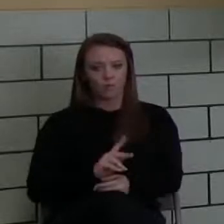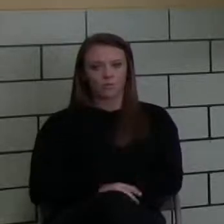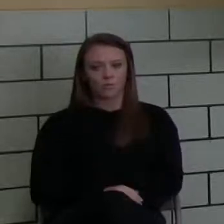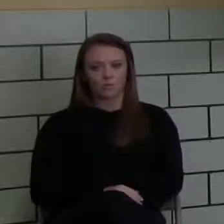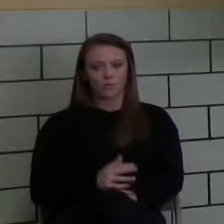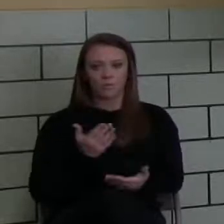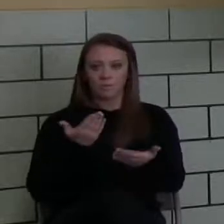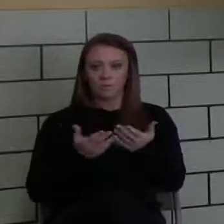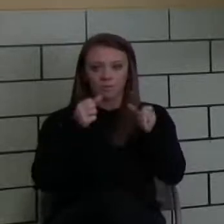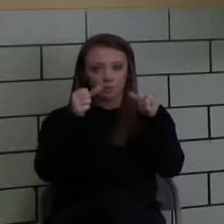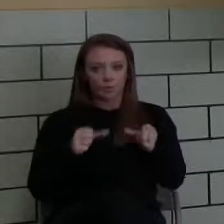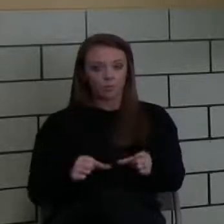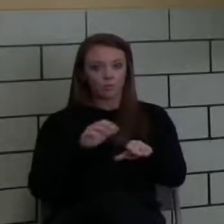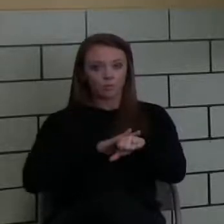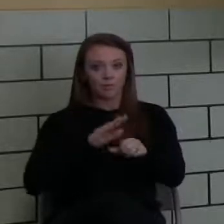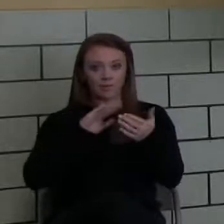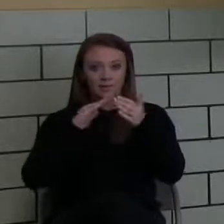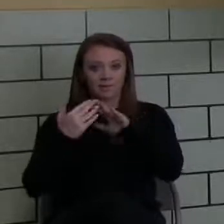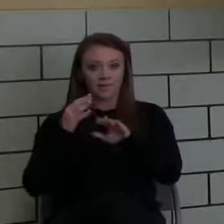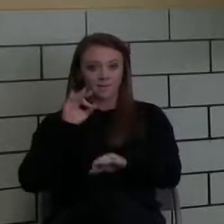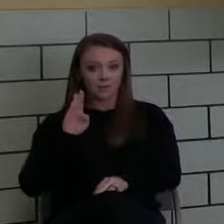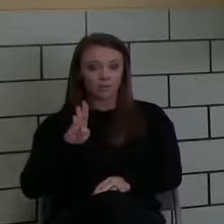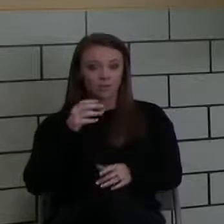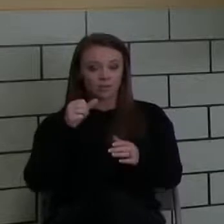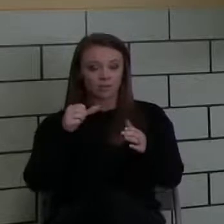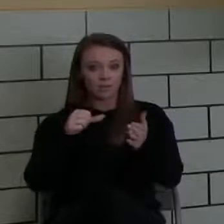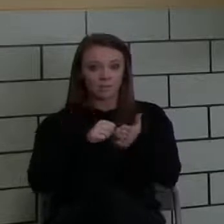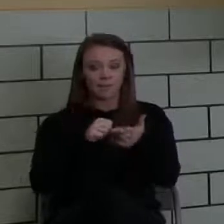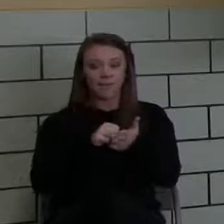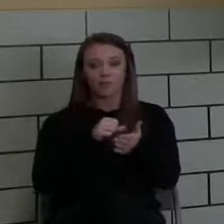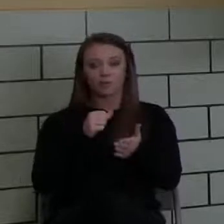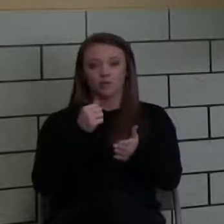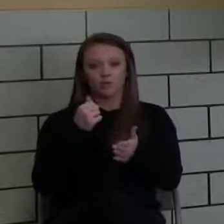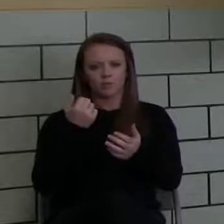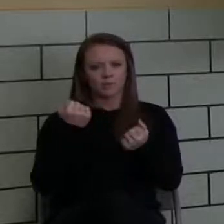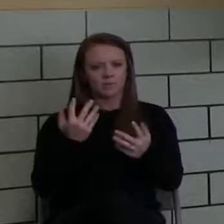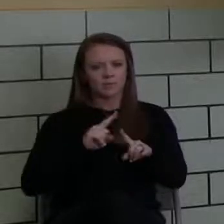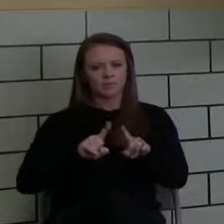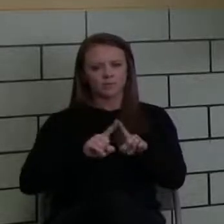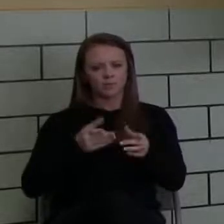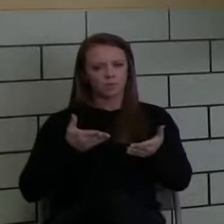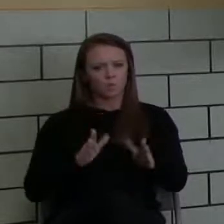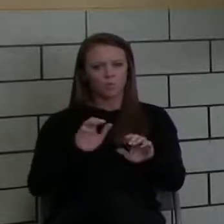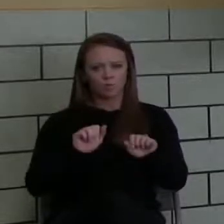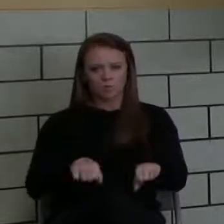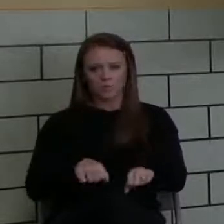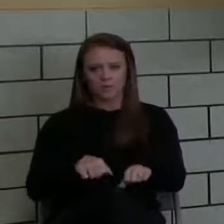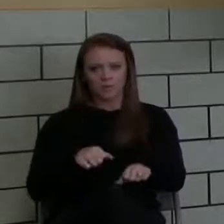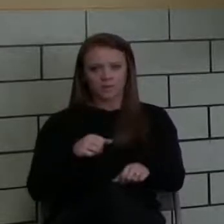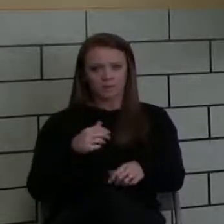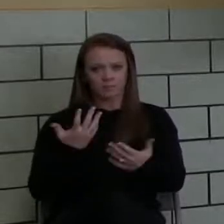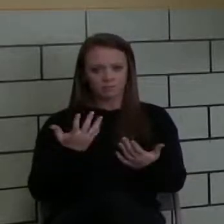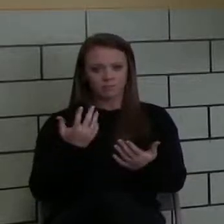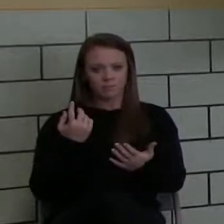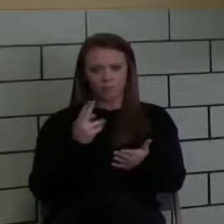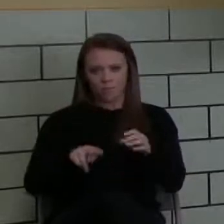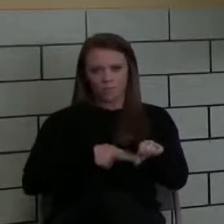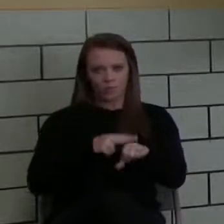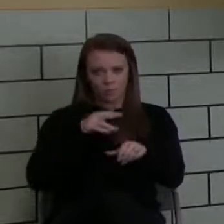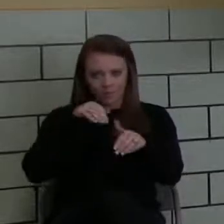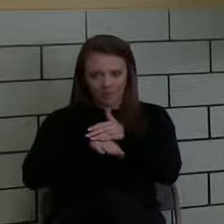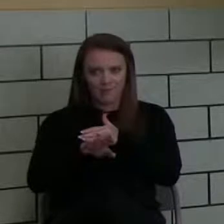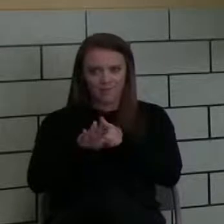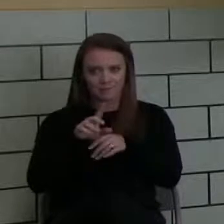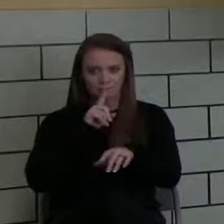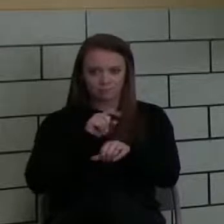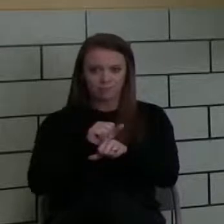page. There's lots of ways to handle that. And also you go knock on, go into the business and talk to them